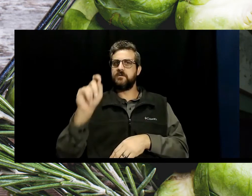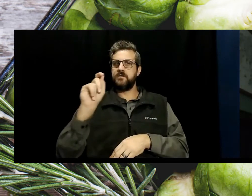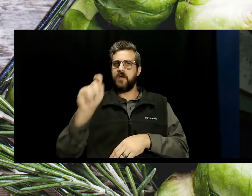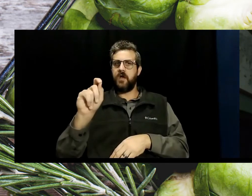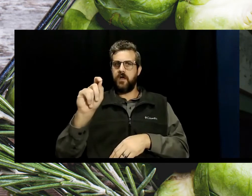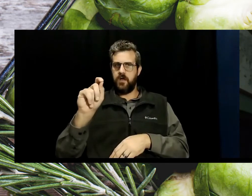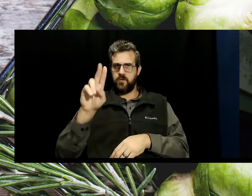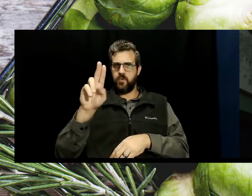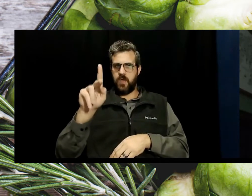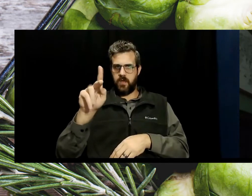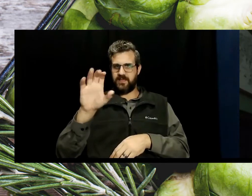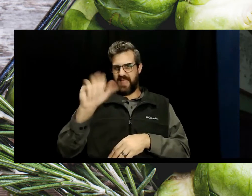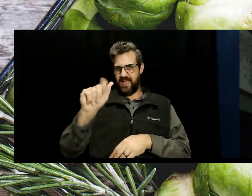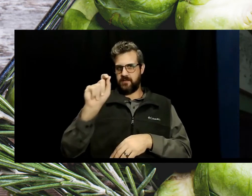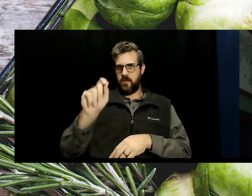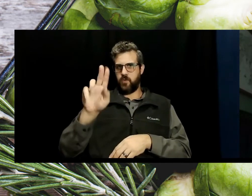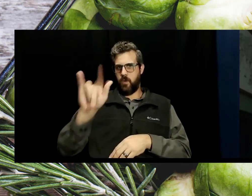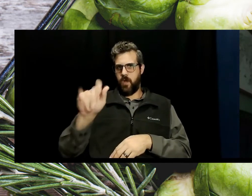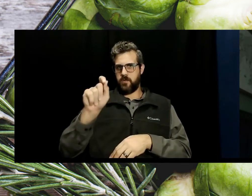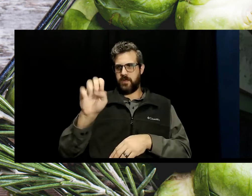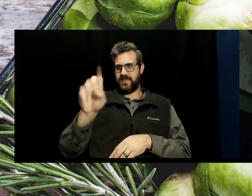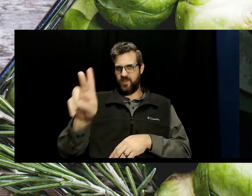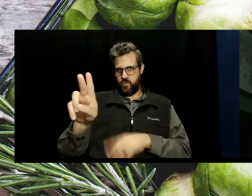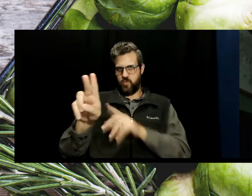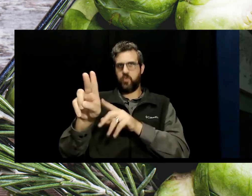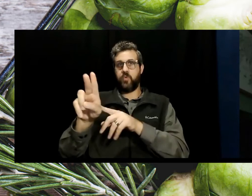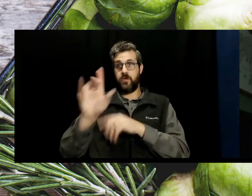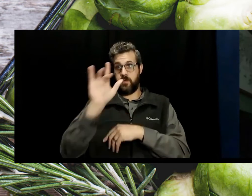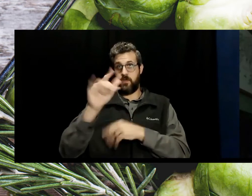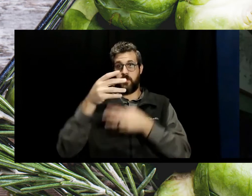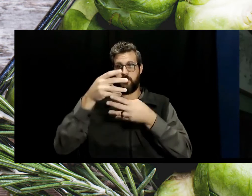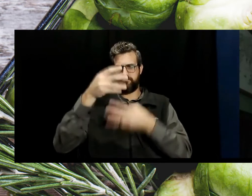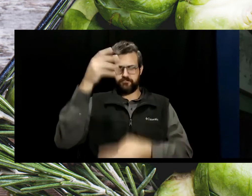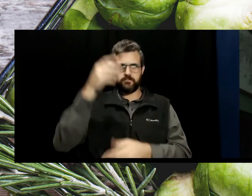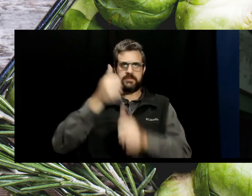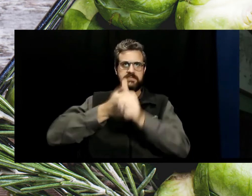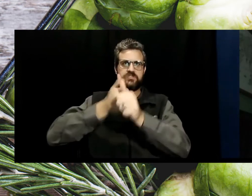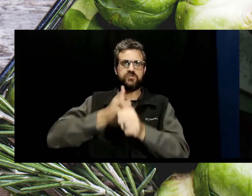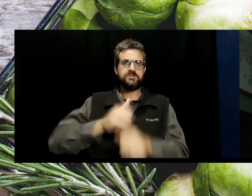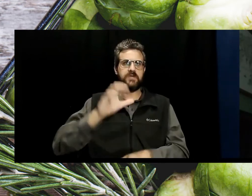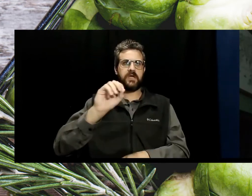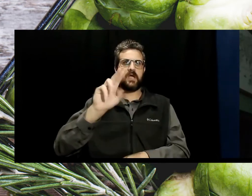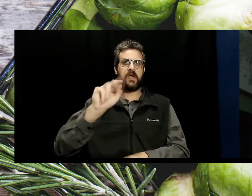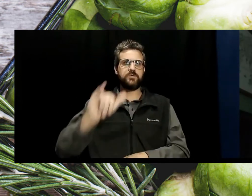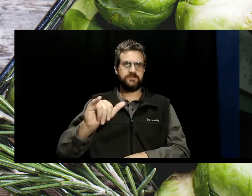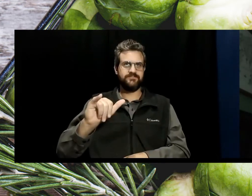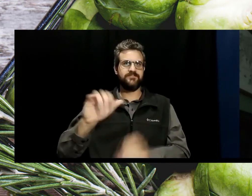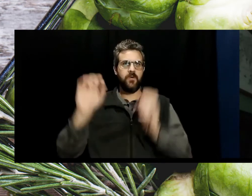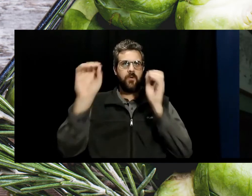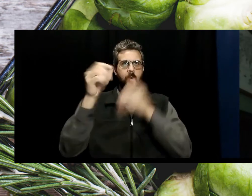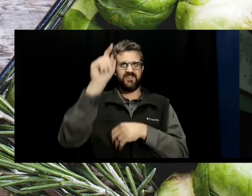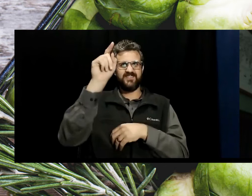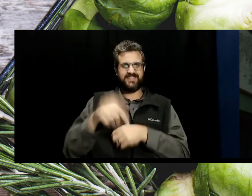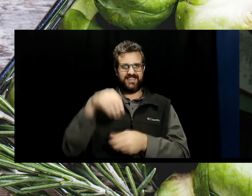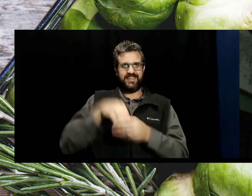extension.ca.uky.edu. There you'll find a county directory where you can find all of the contact information for all of the extension agents that you have right there